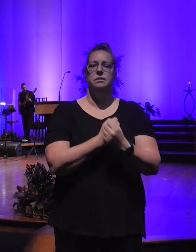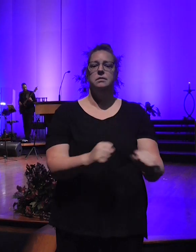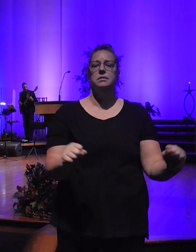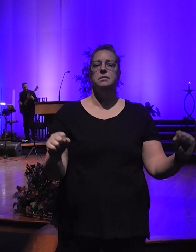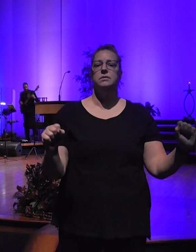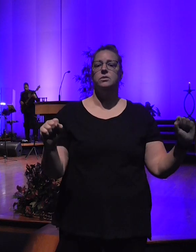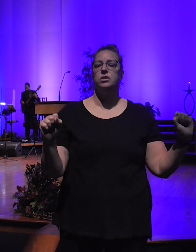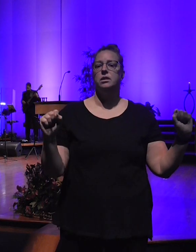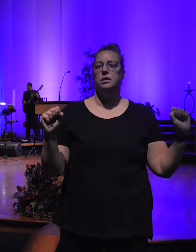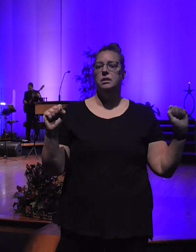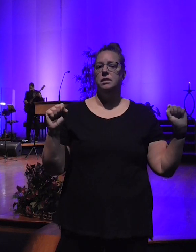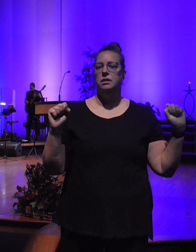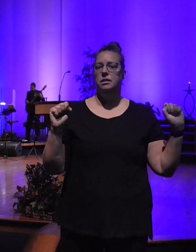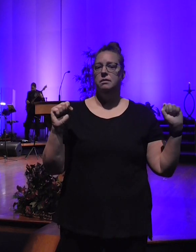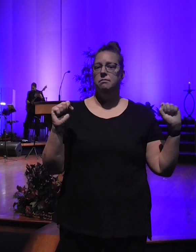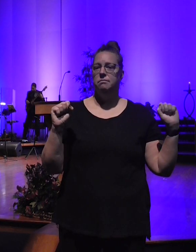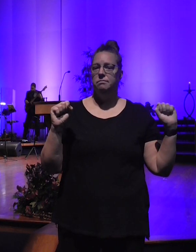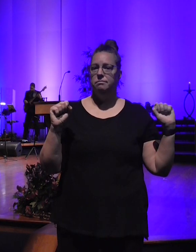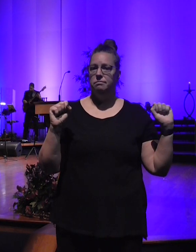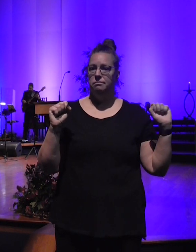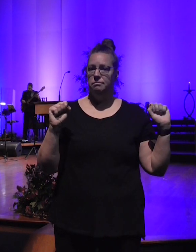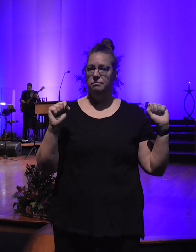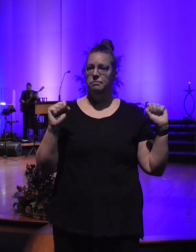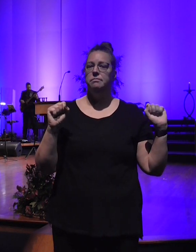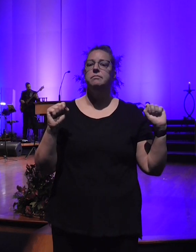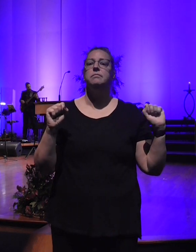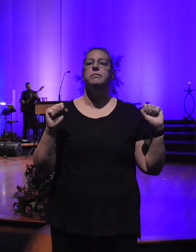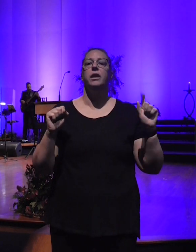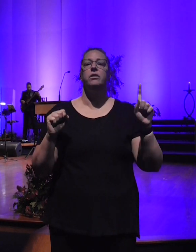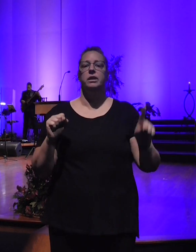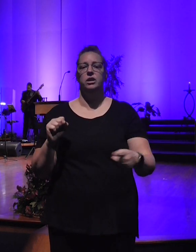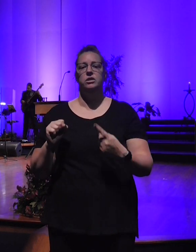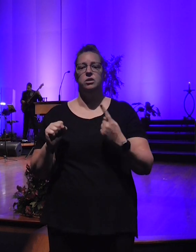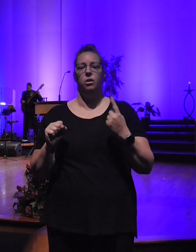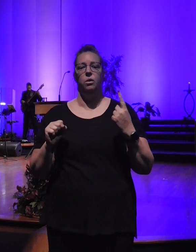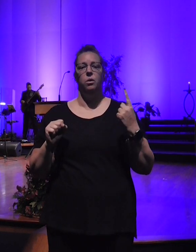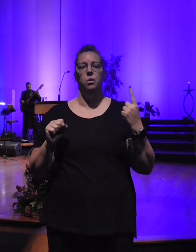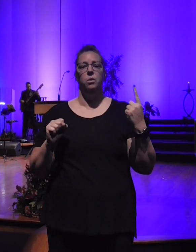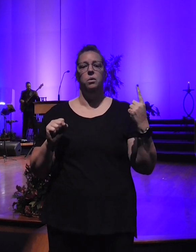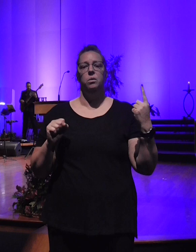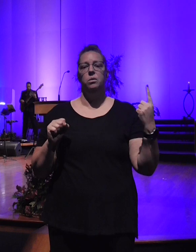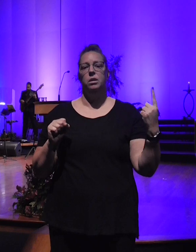sets us free. There is